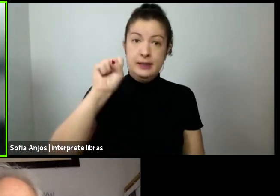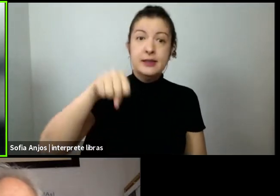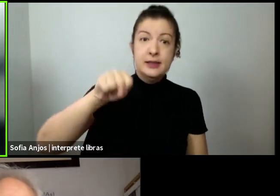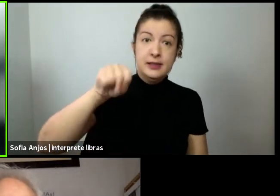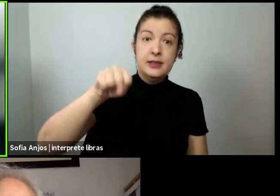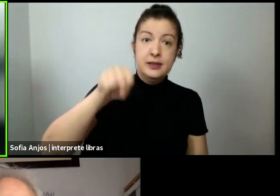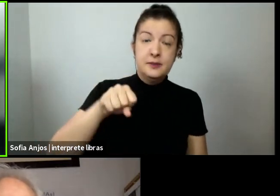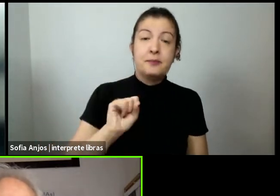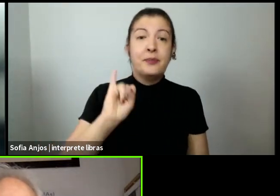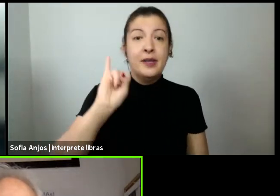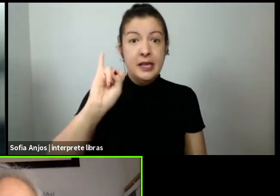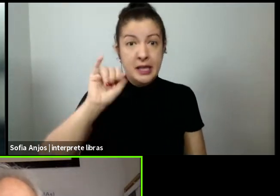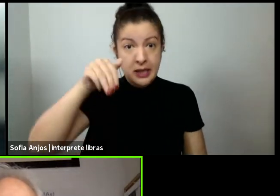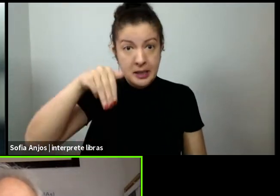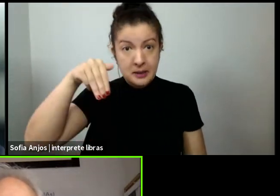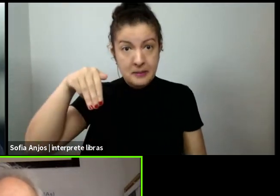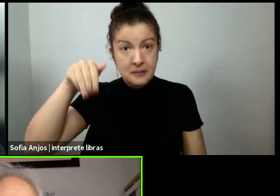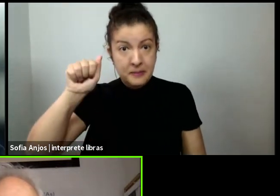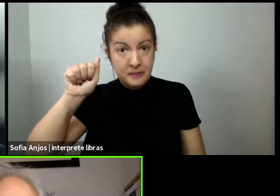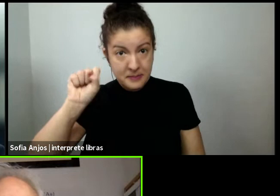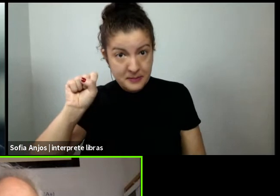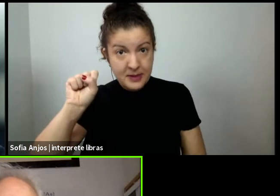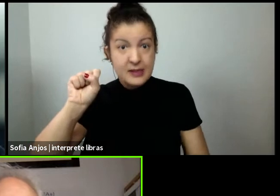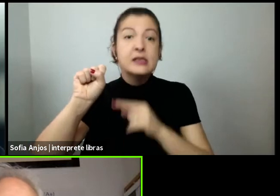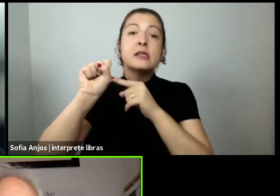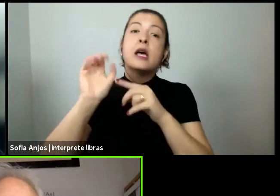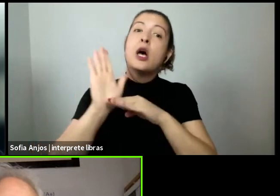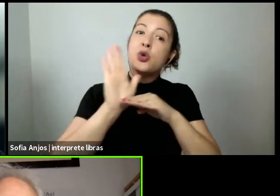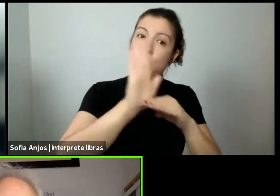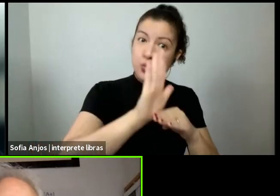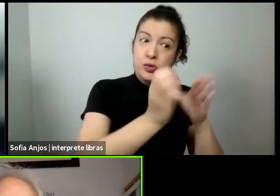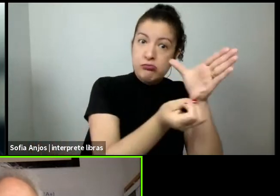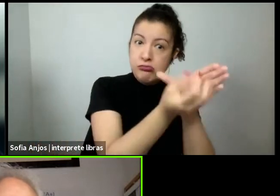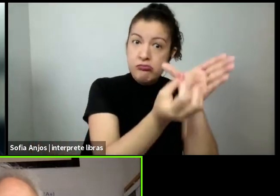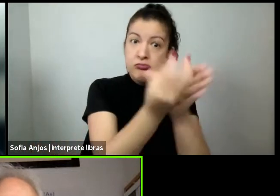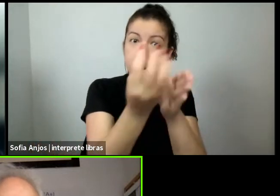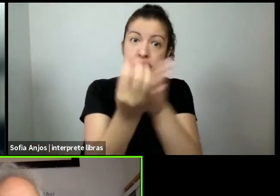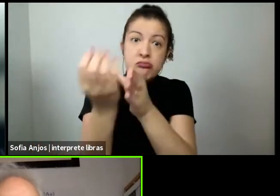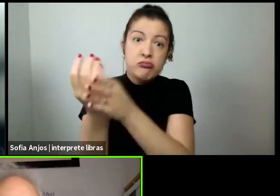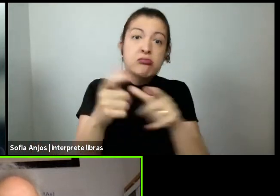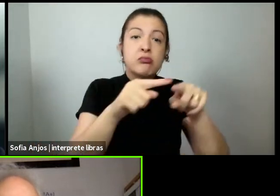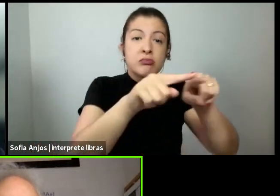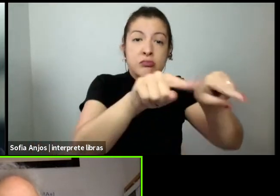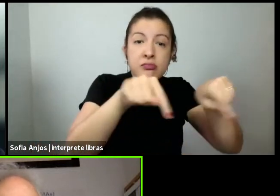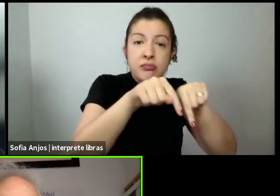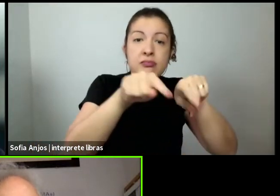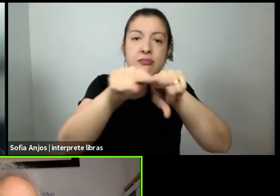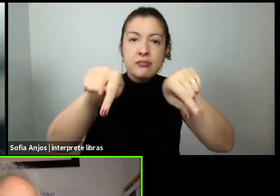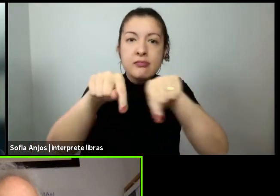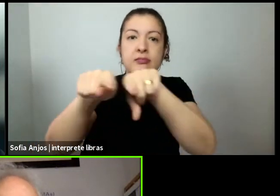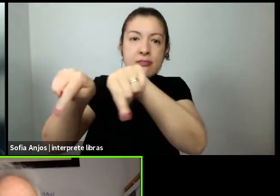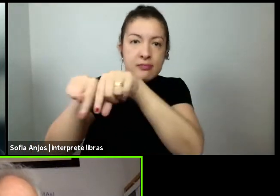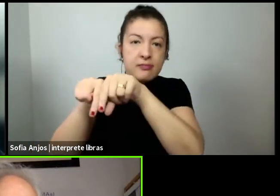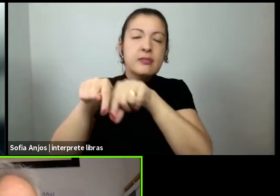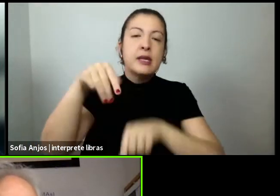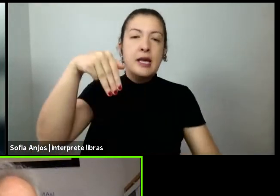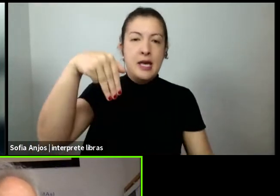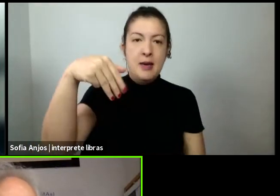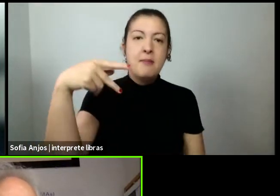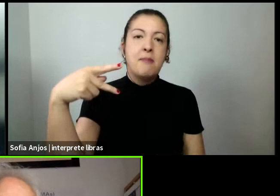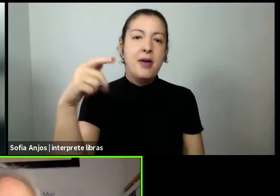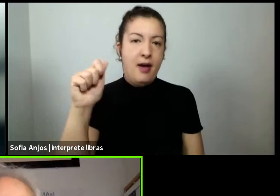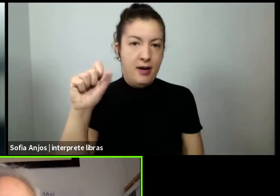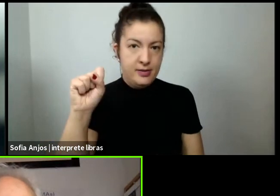implementation of MPAs and IMAs. It's a kind of way that